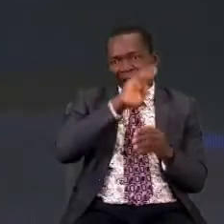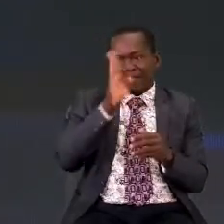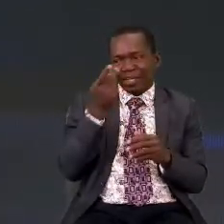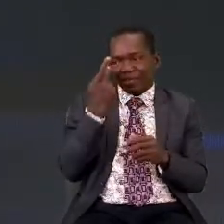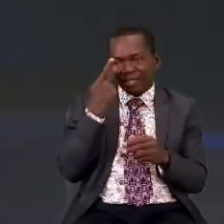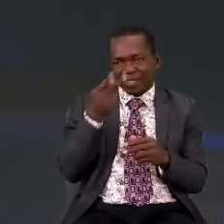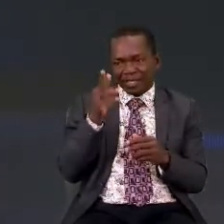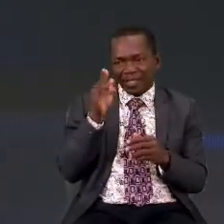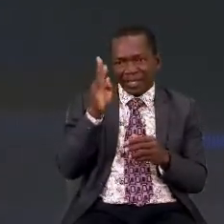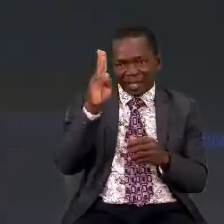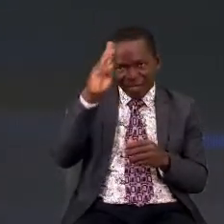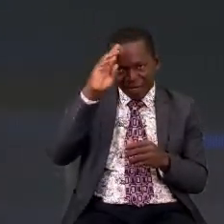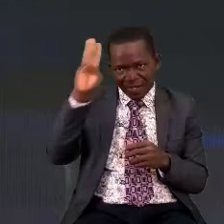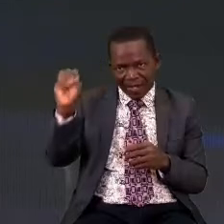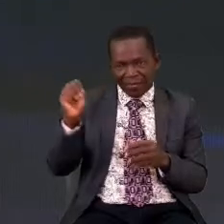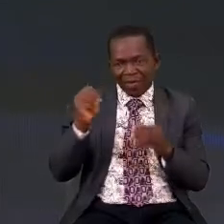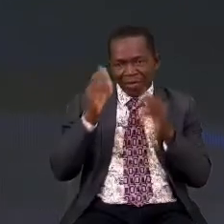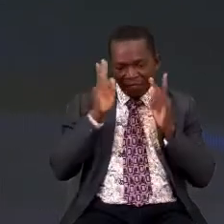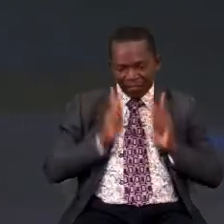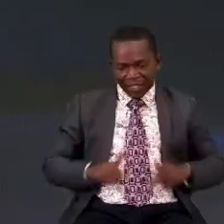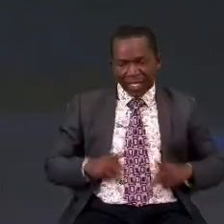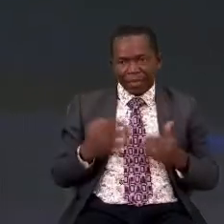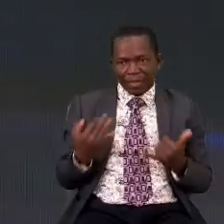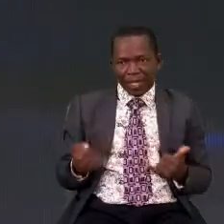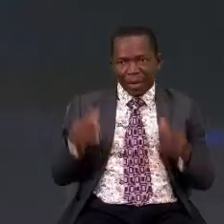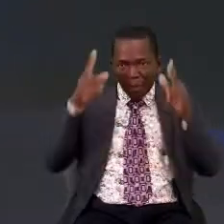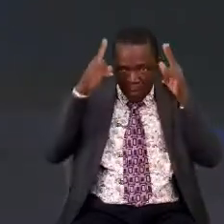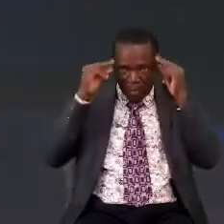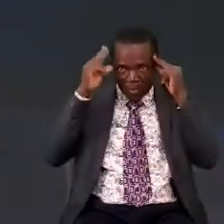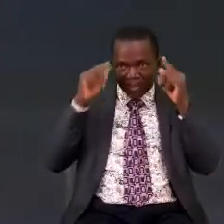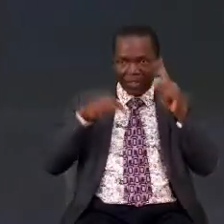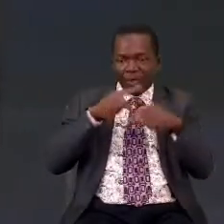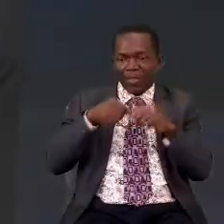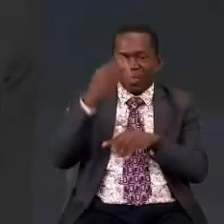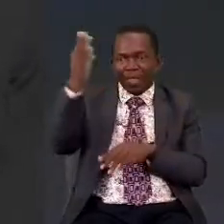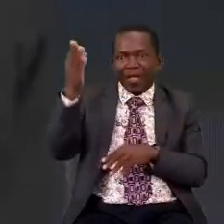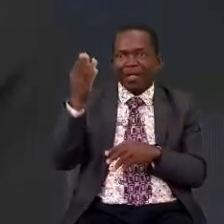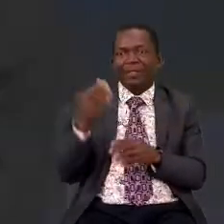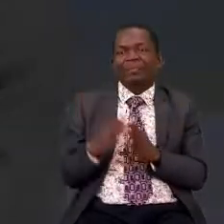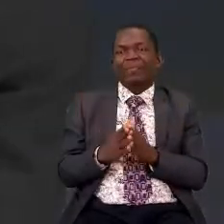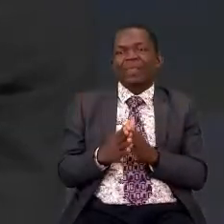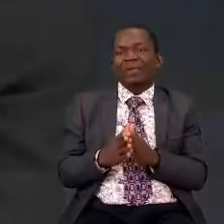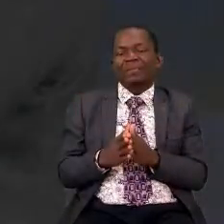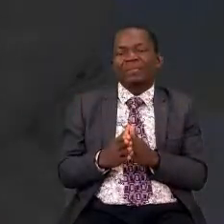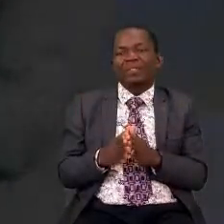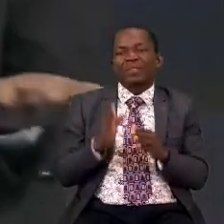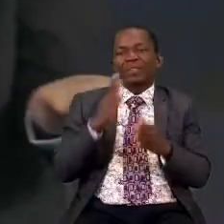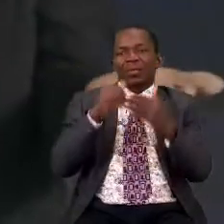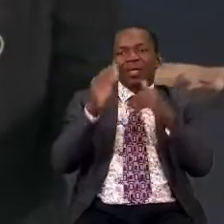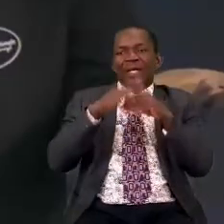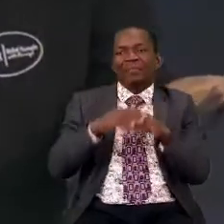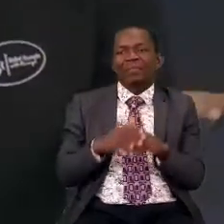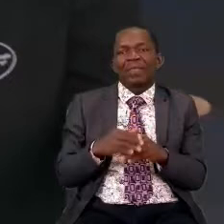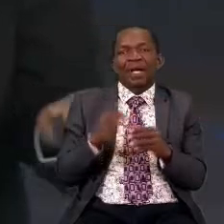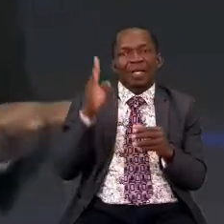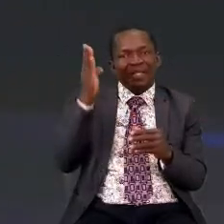the voice of God. Now he can see the face of God. He's been hearing of the throne of judgment. He can see the throne. He's